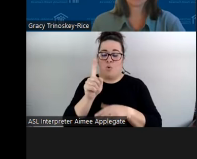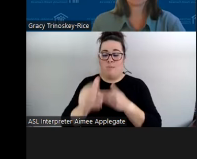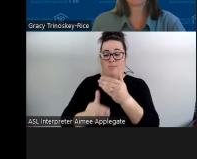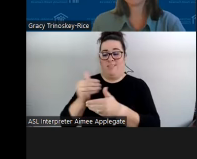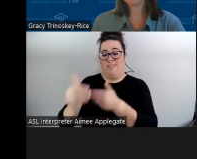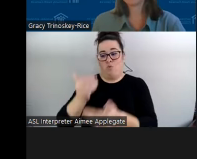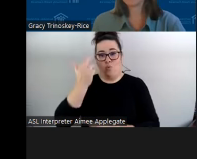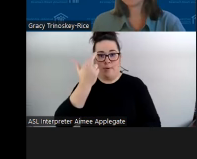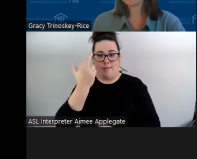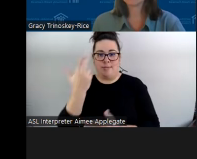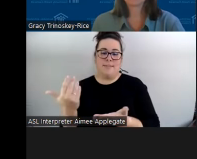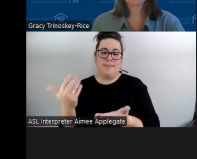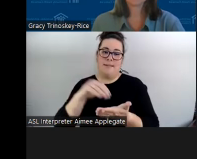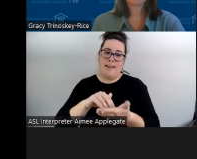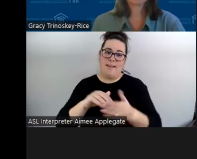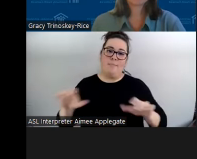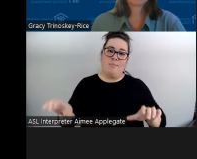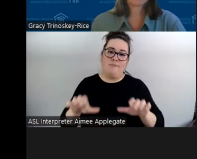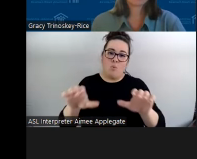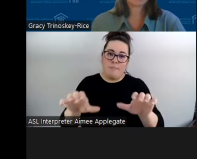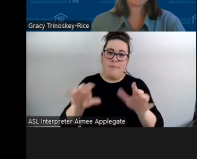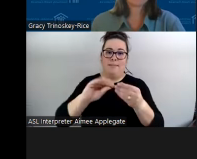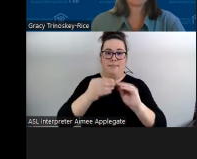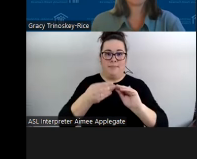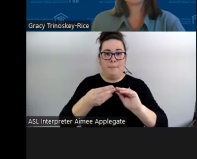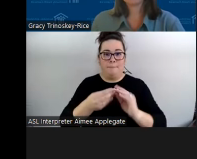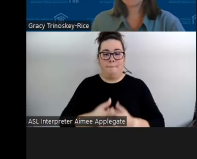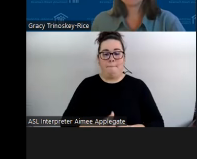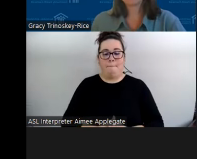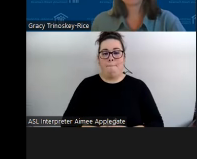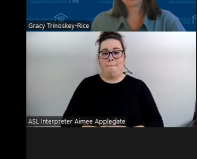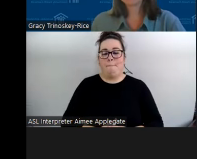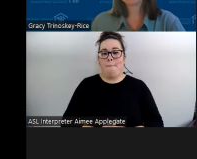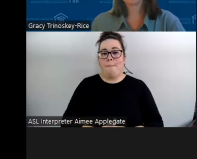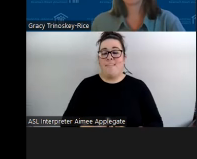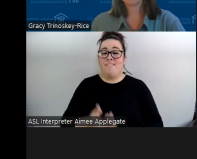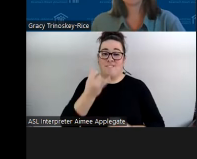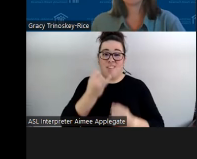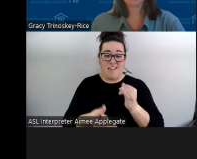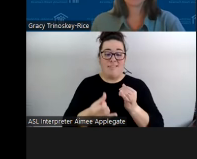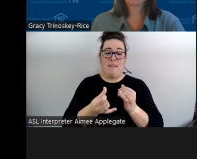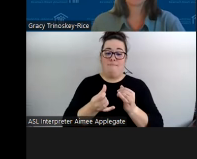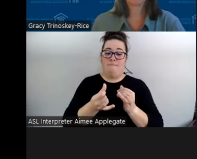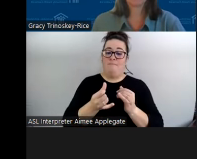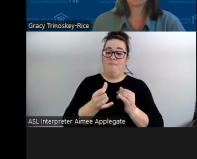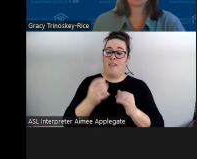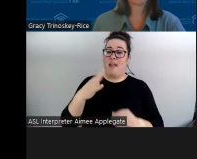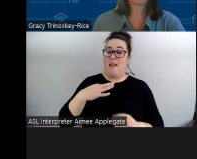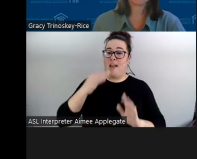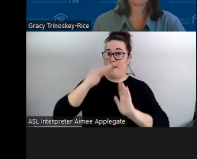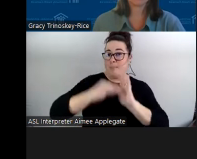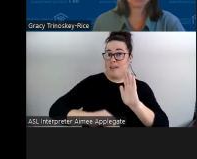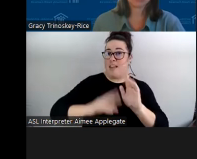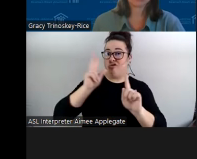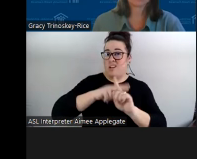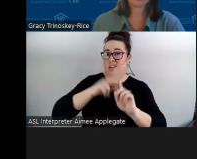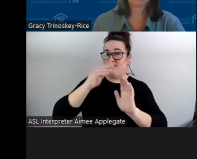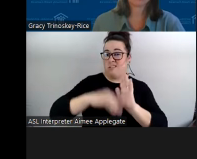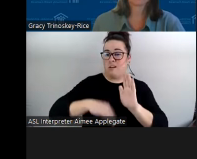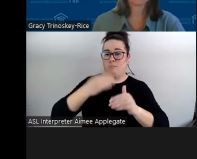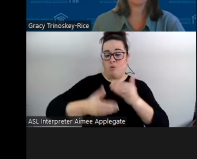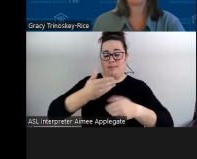is a performance indicator. And then finally, application processing time. So the percent of application